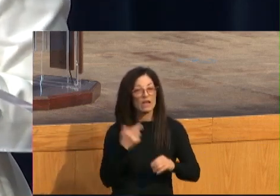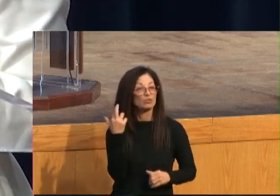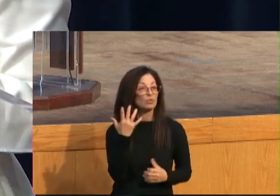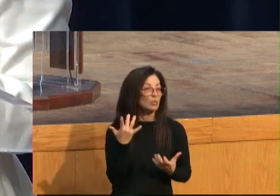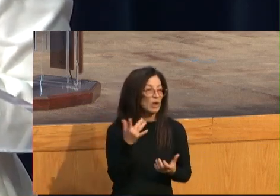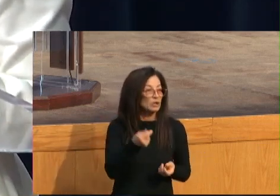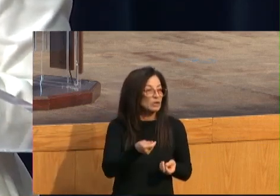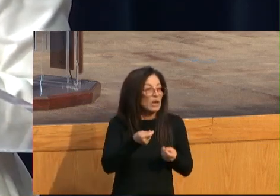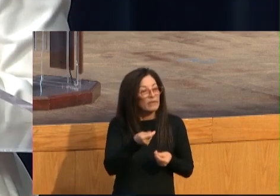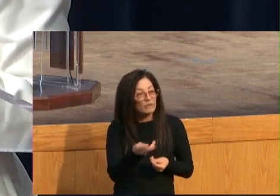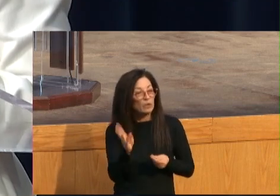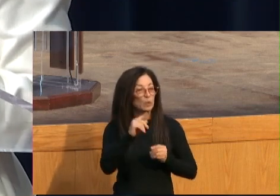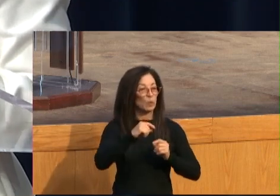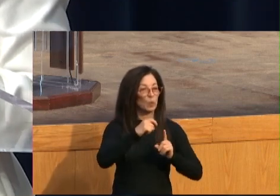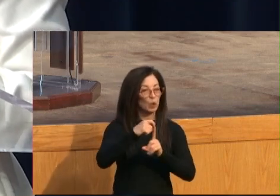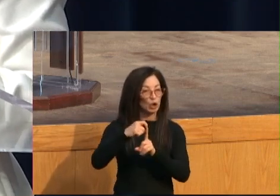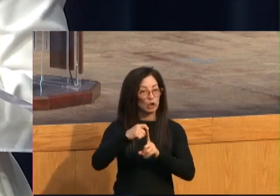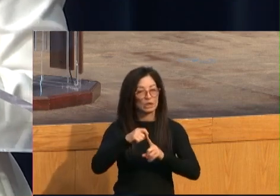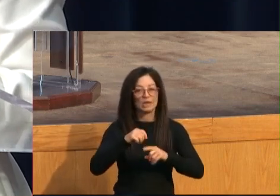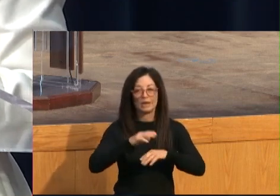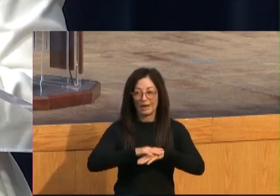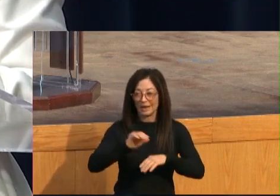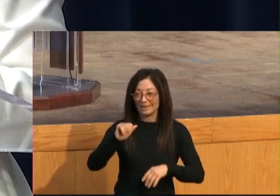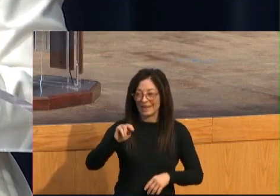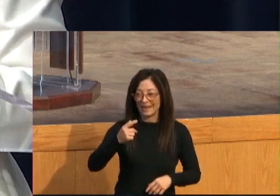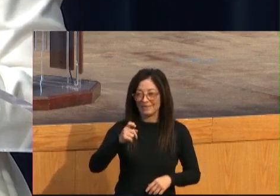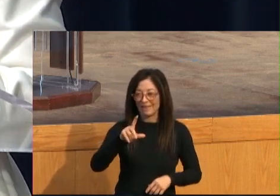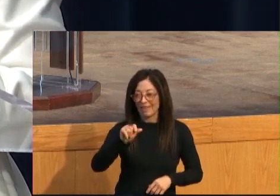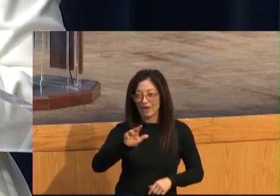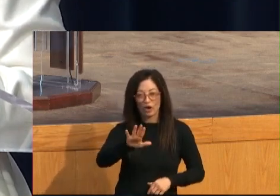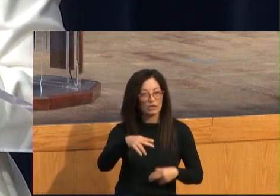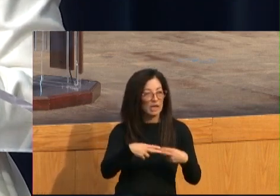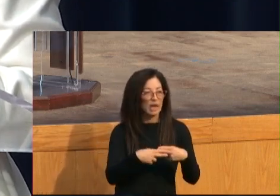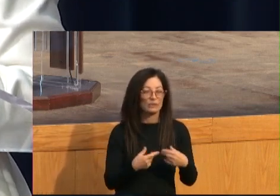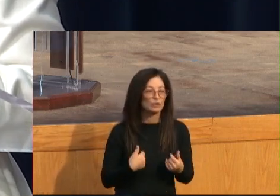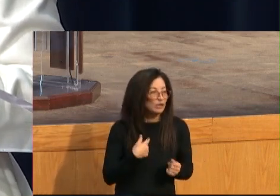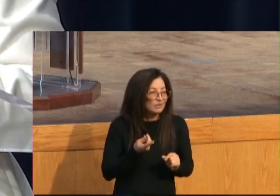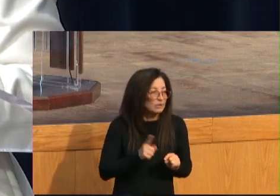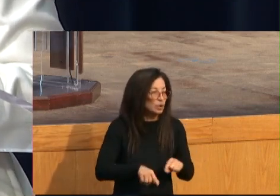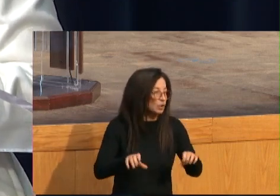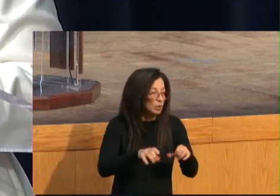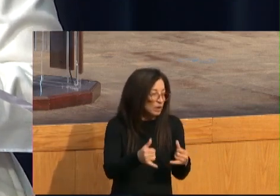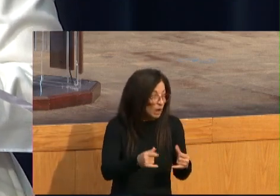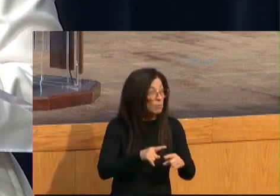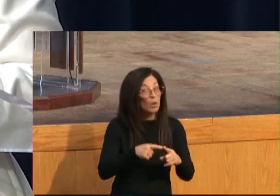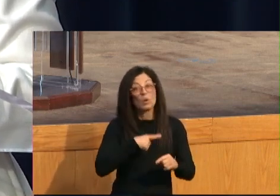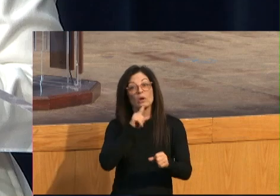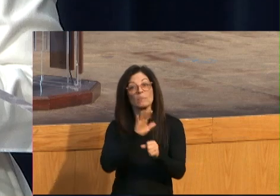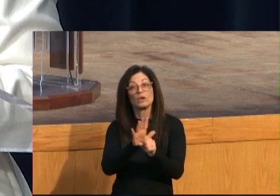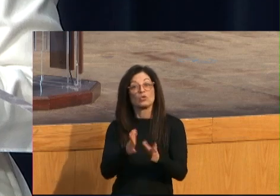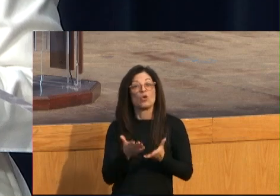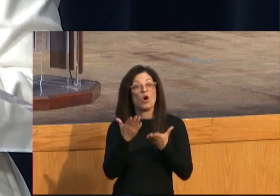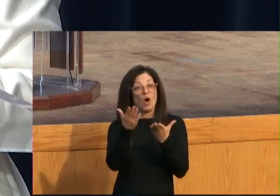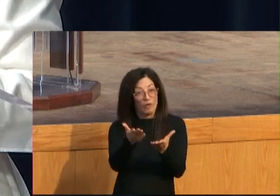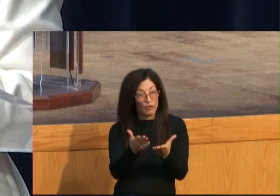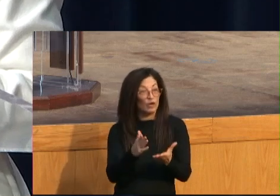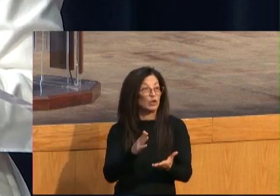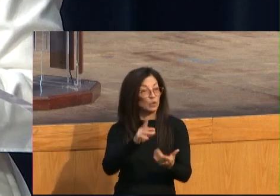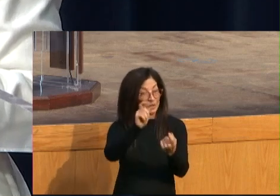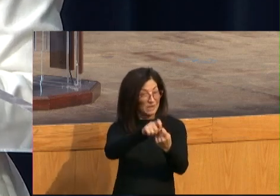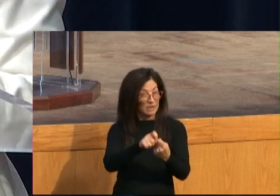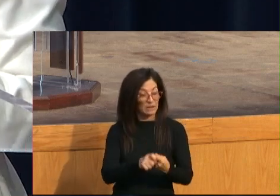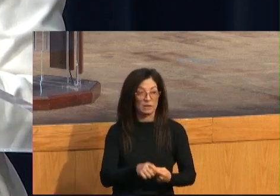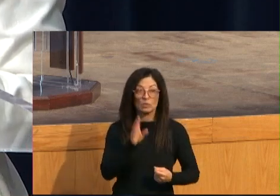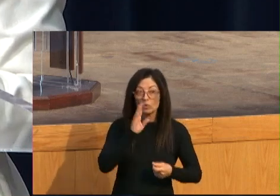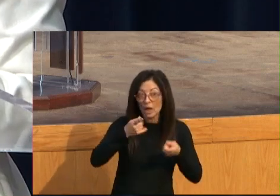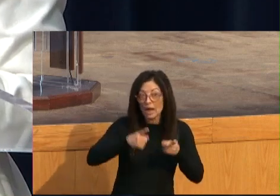words on Angela's slide. We just couldn't do it today, but we are committed to offering you those details, so they'll be coming